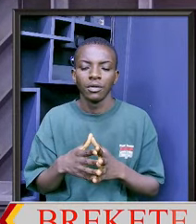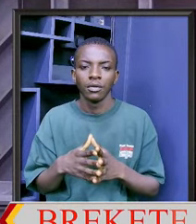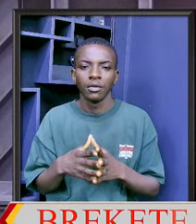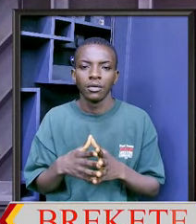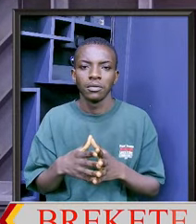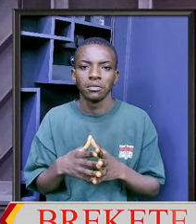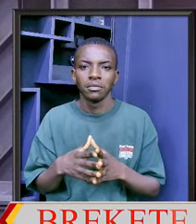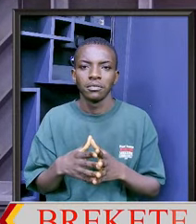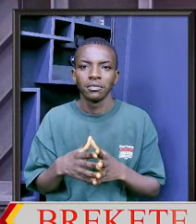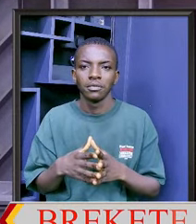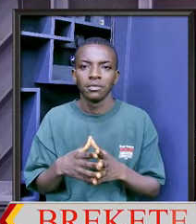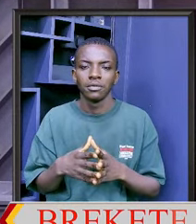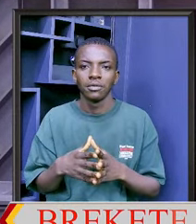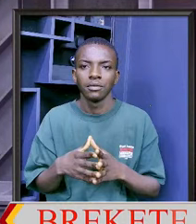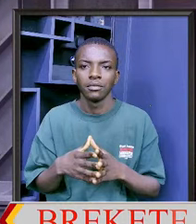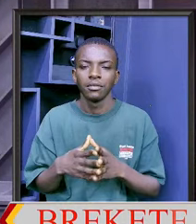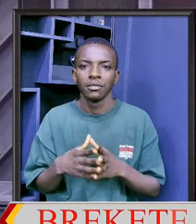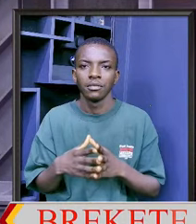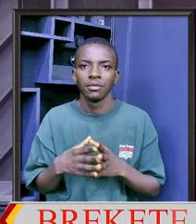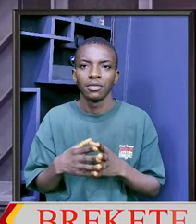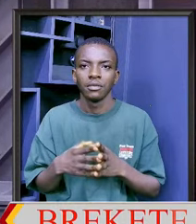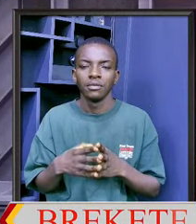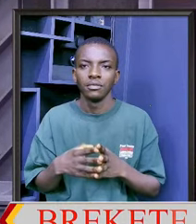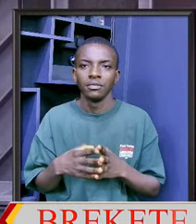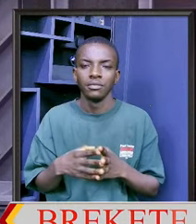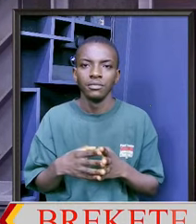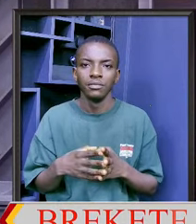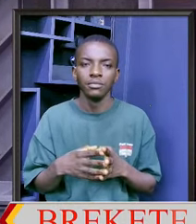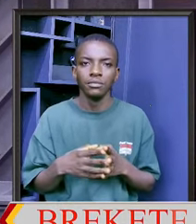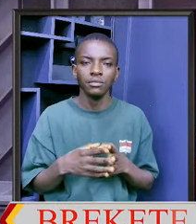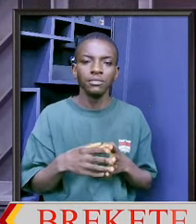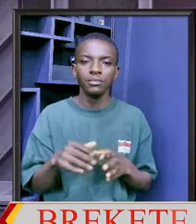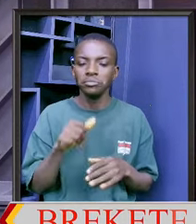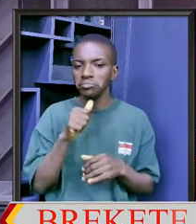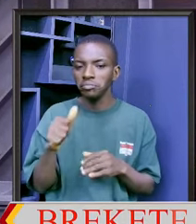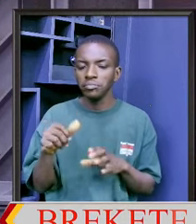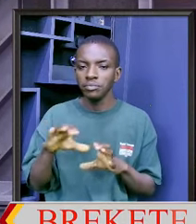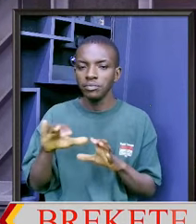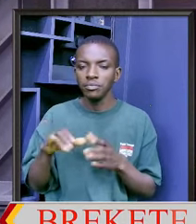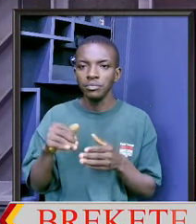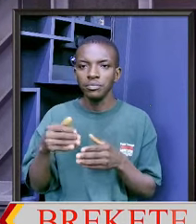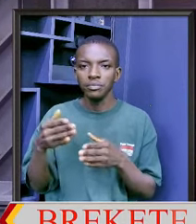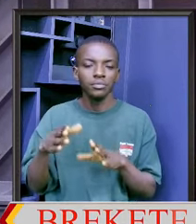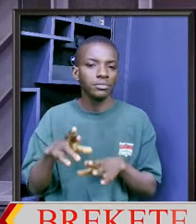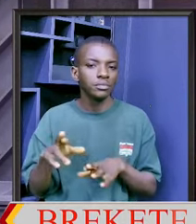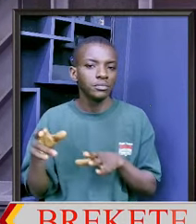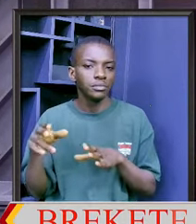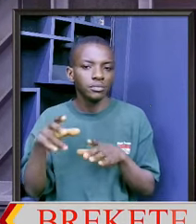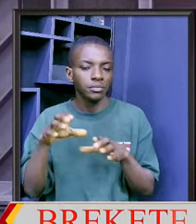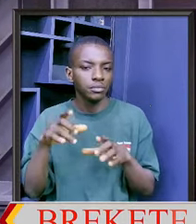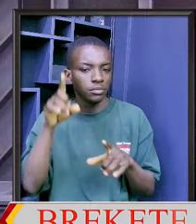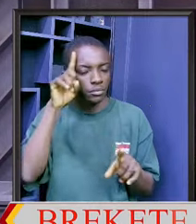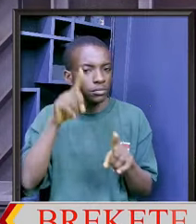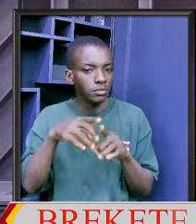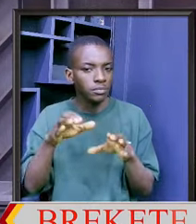We do not do my mother burial. We do not do my father burial. So they do not do their burial. So this